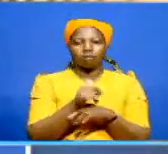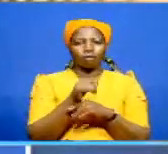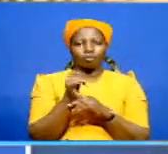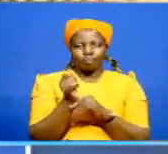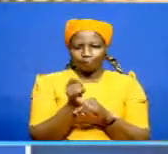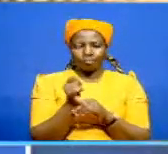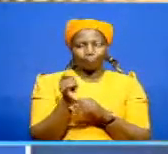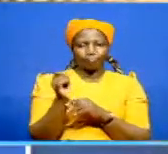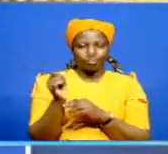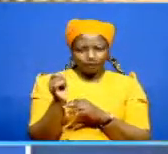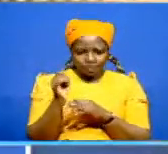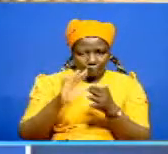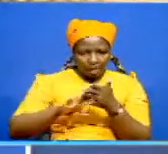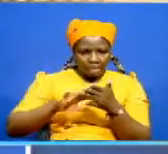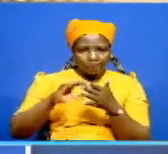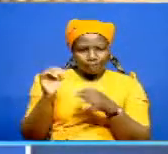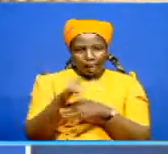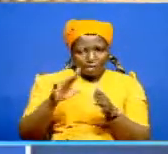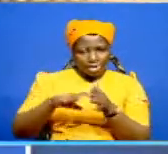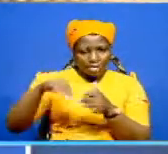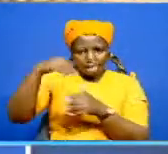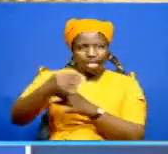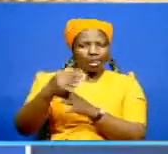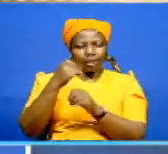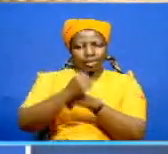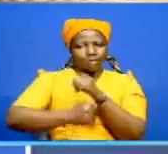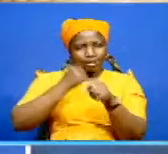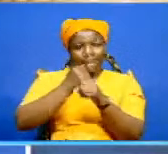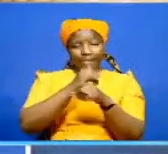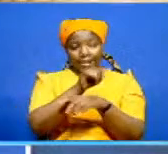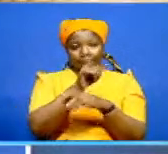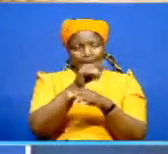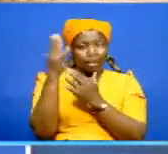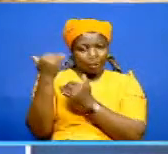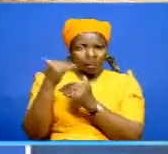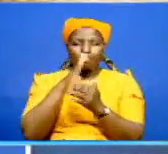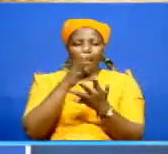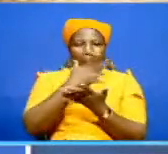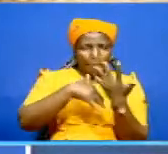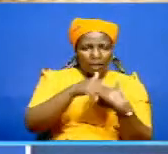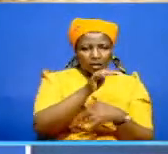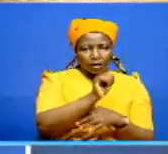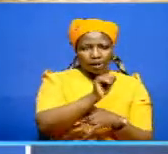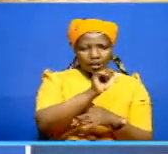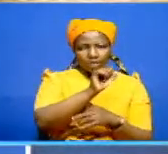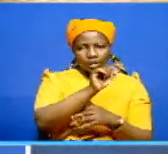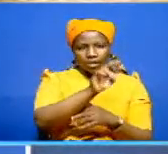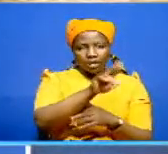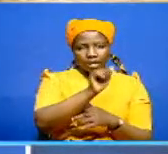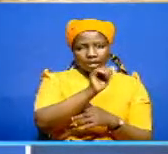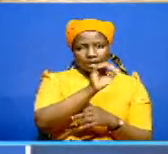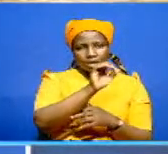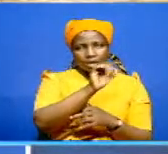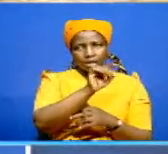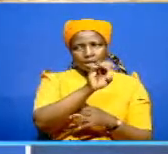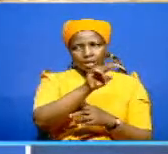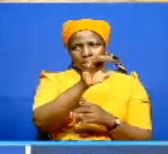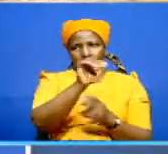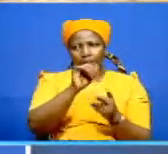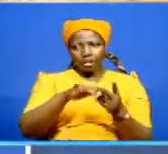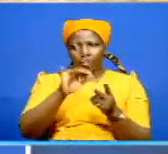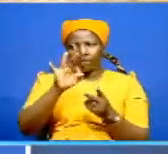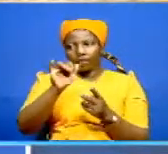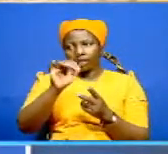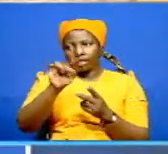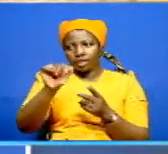The vaccines are expected to be a mix of AstraZeneca, Pfizer, Johnson & Johnson, and